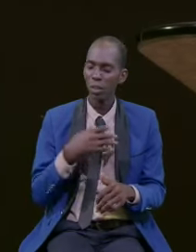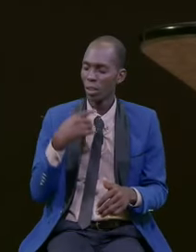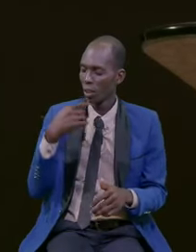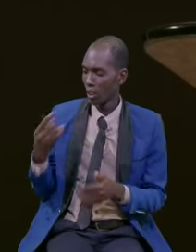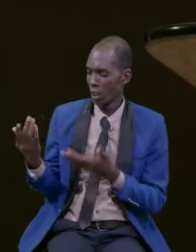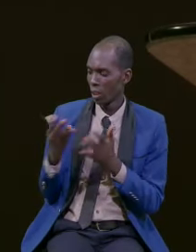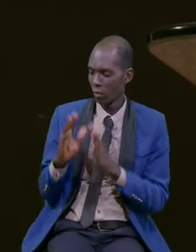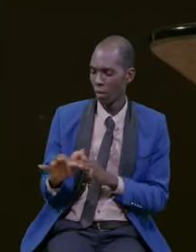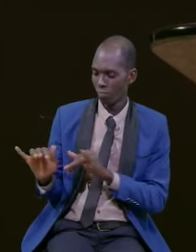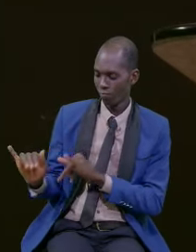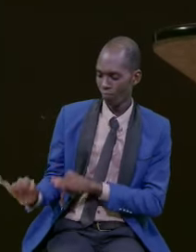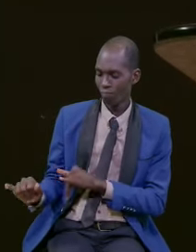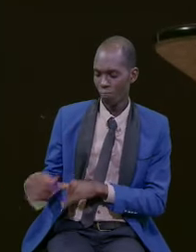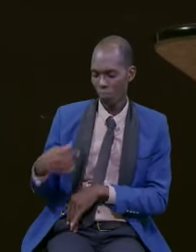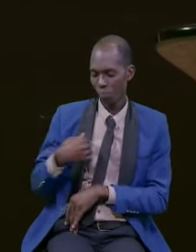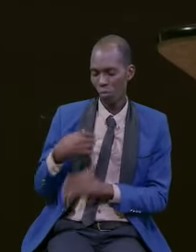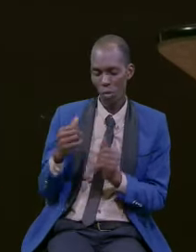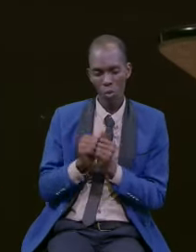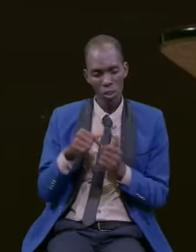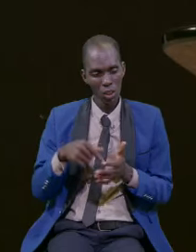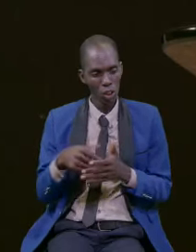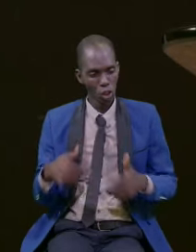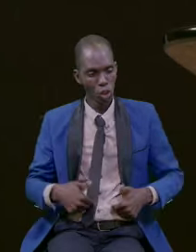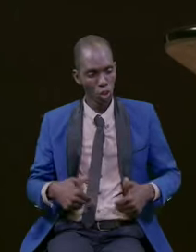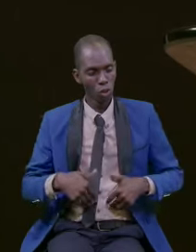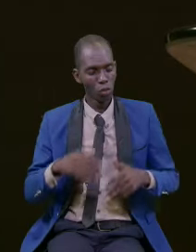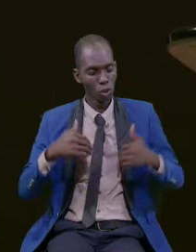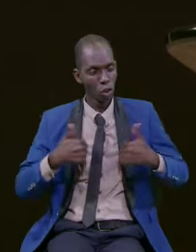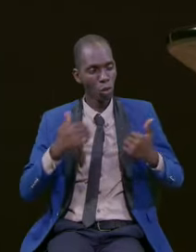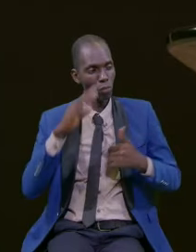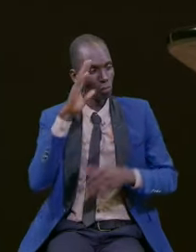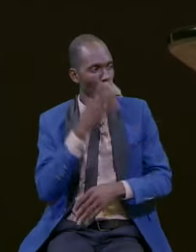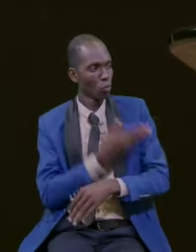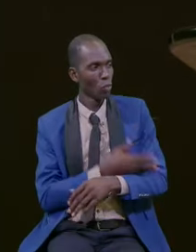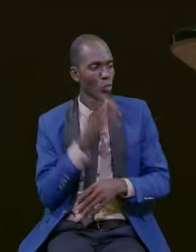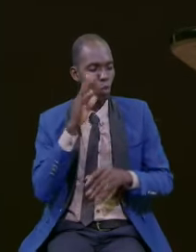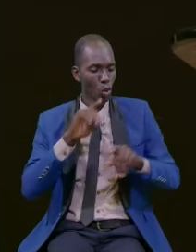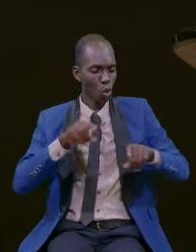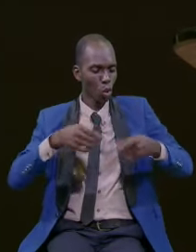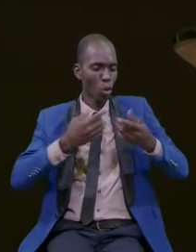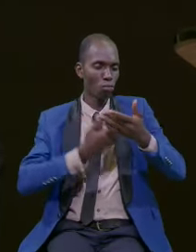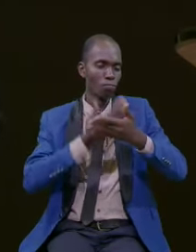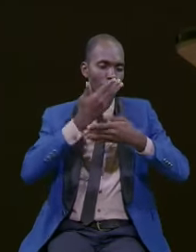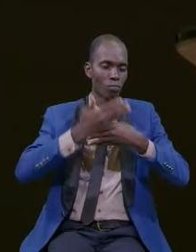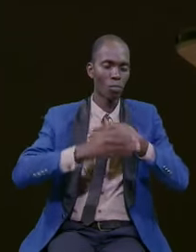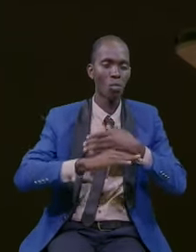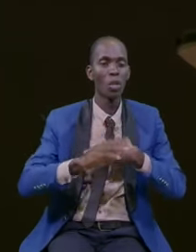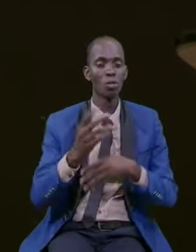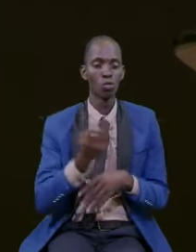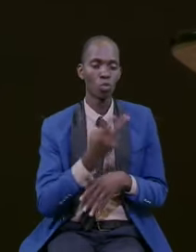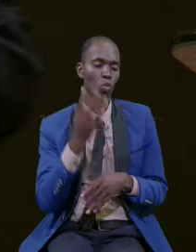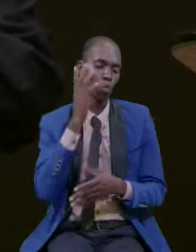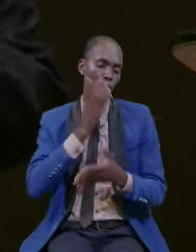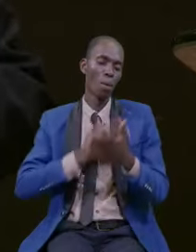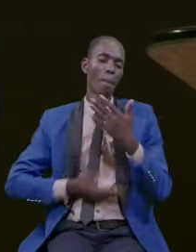I and this lad will go yonder. And then we, the two of us, will come back to you.